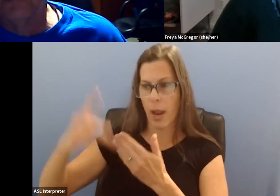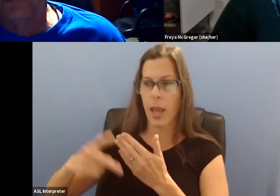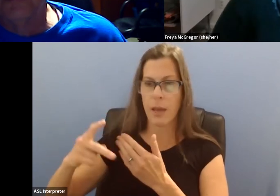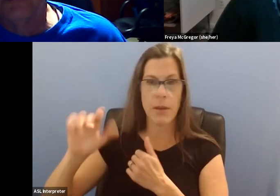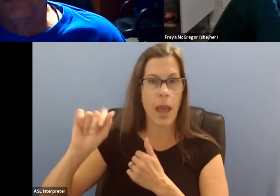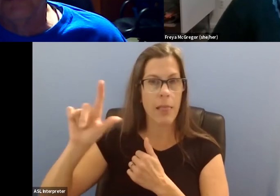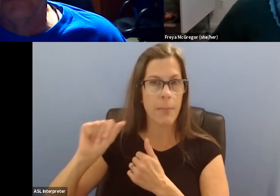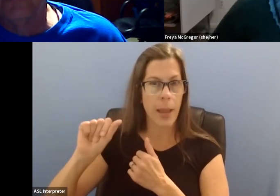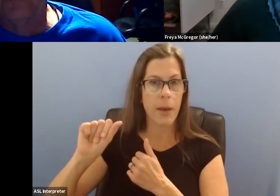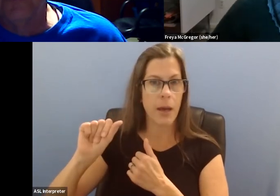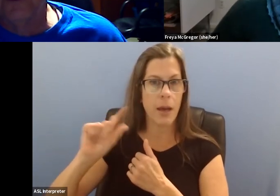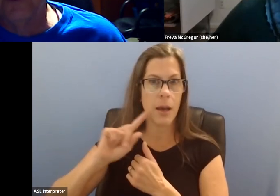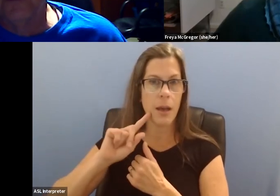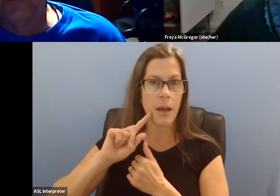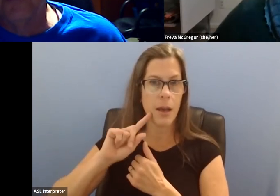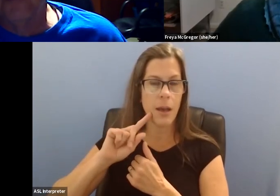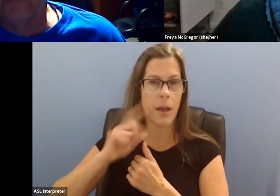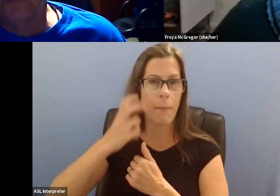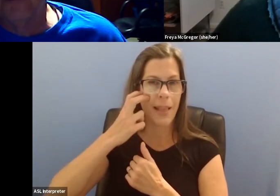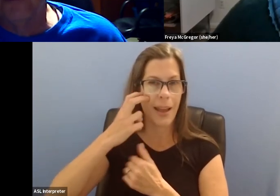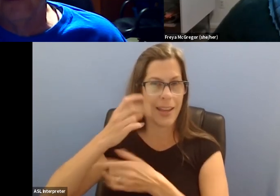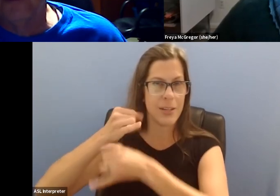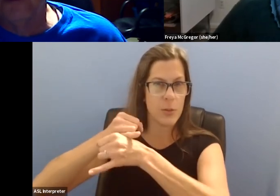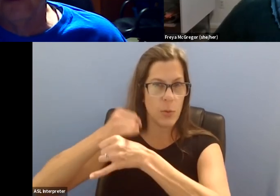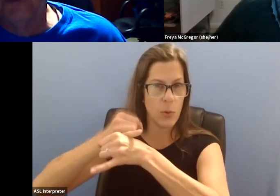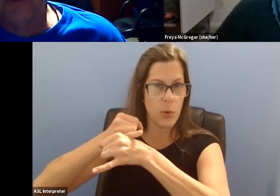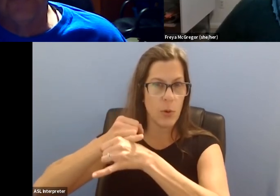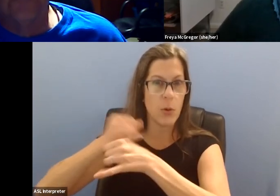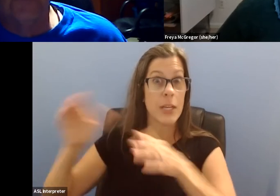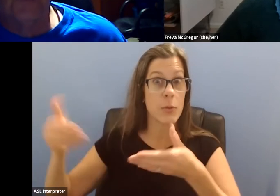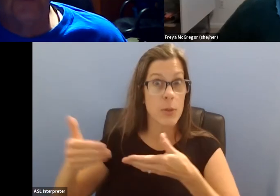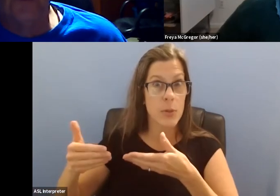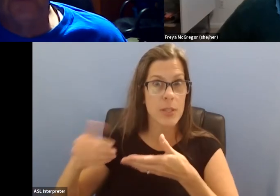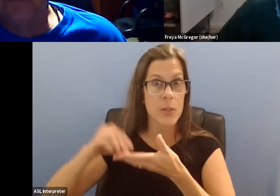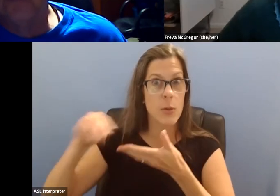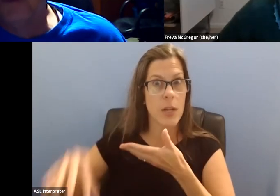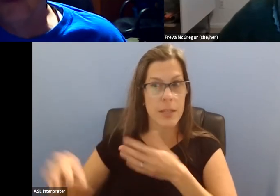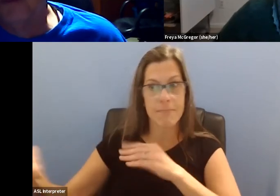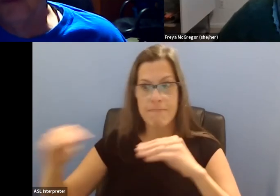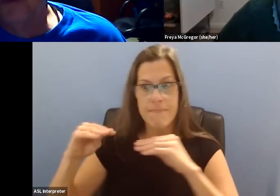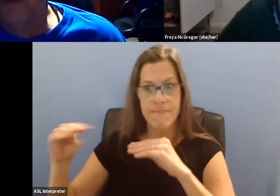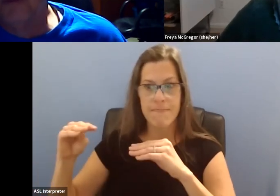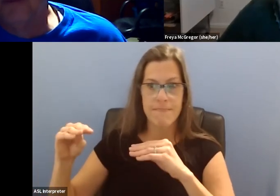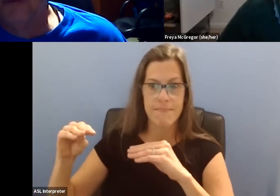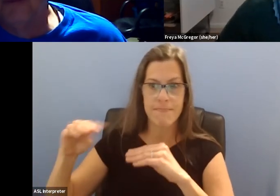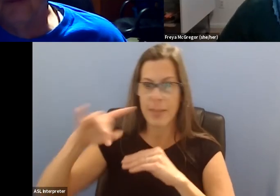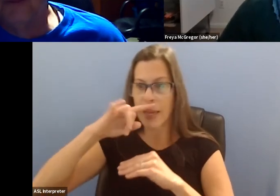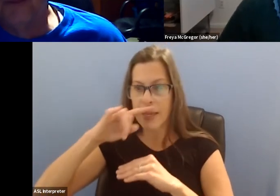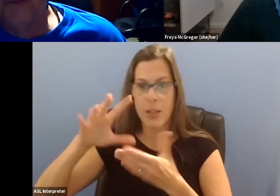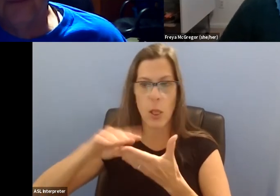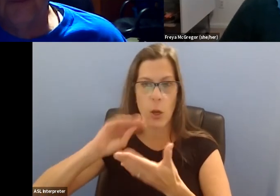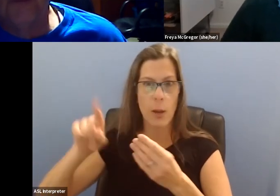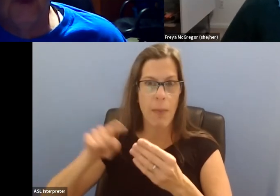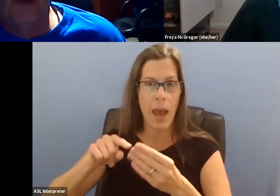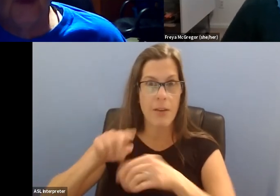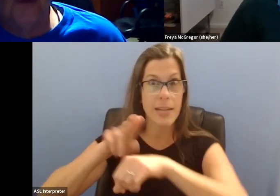hopefully introducing some of the students to the joys of birds and birding and, and nature, what kind of tools, um,